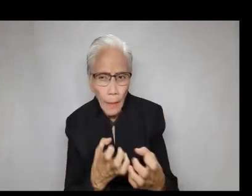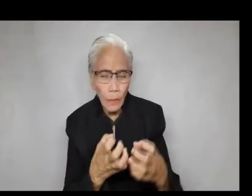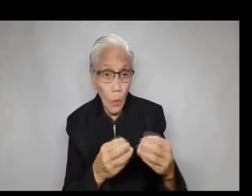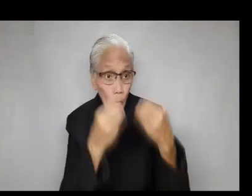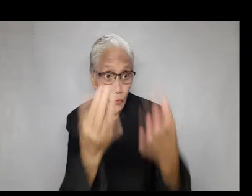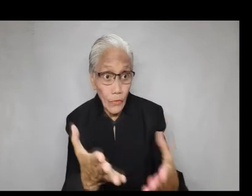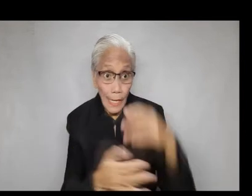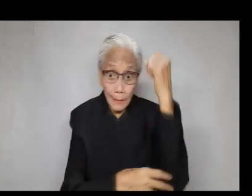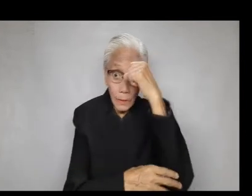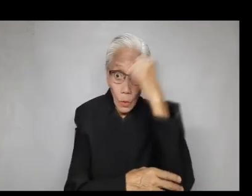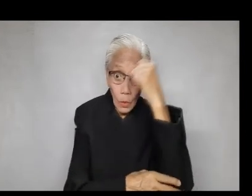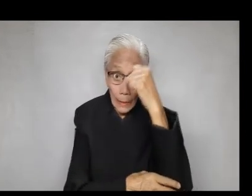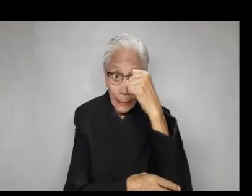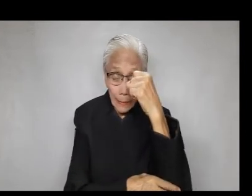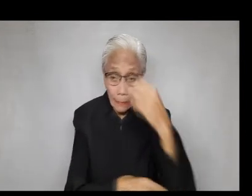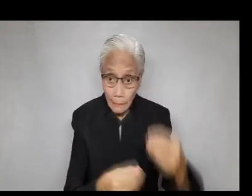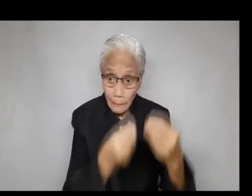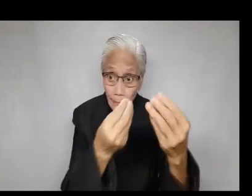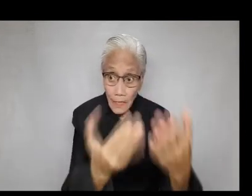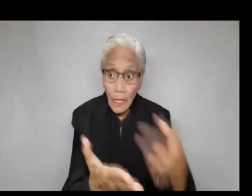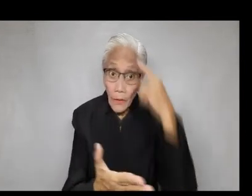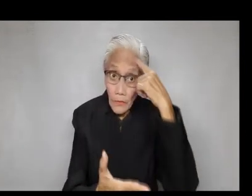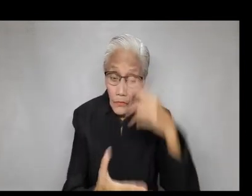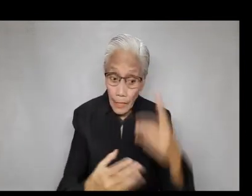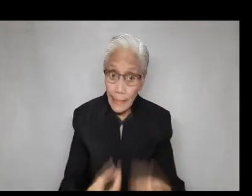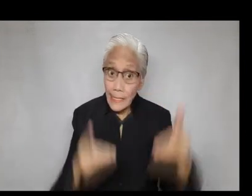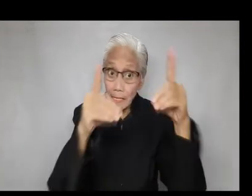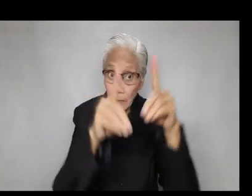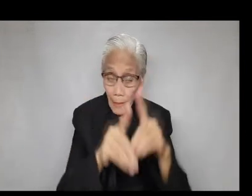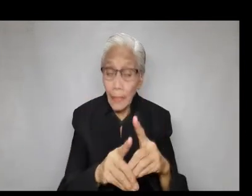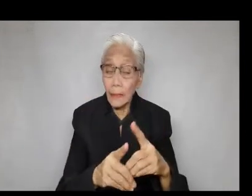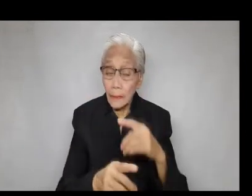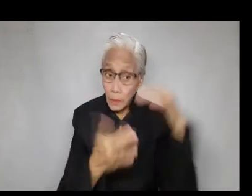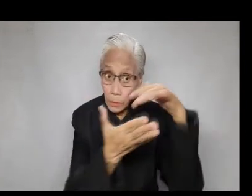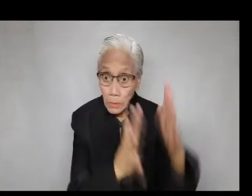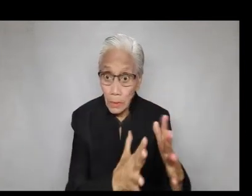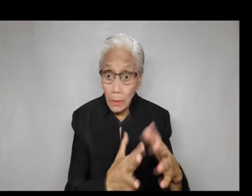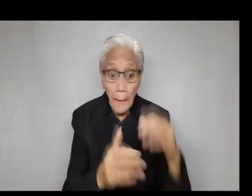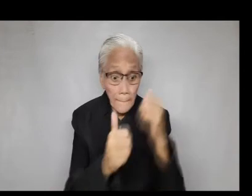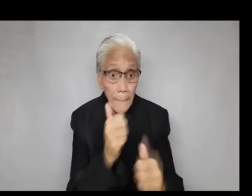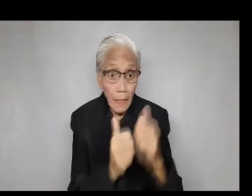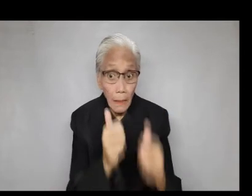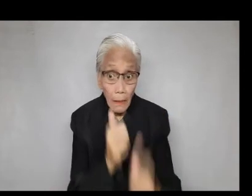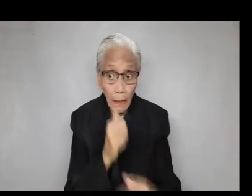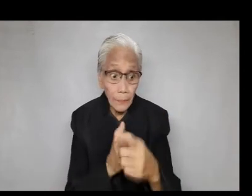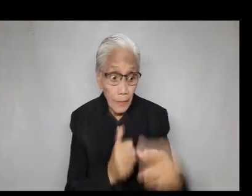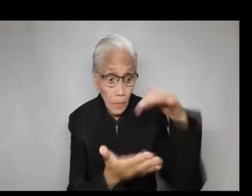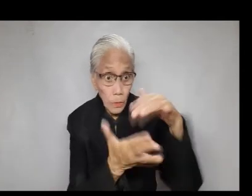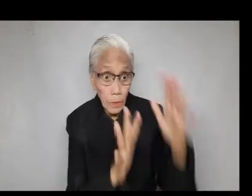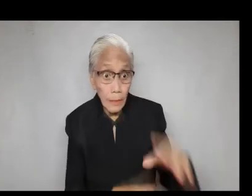God hereafter. Or when you want to offer a scholarship grant for, quotes,